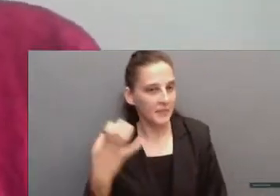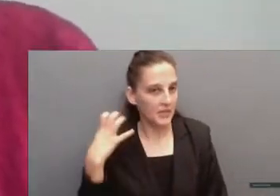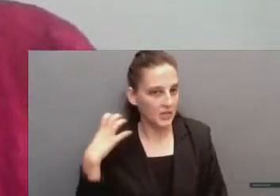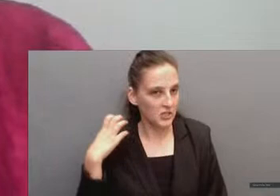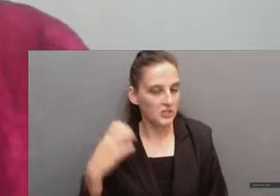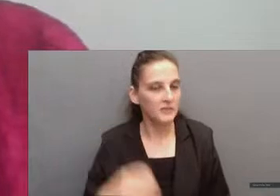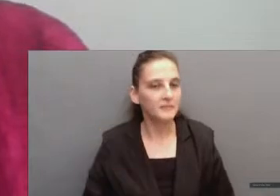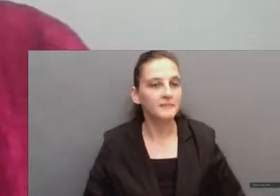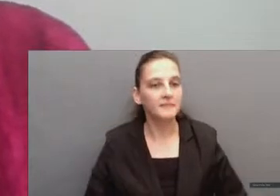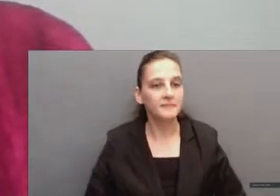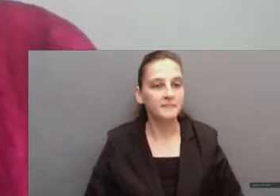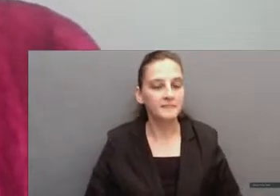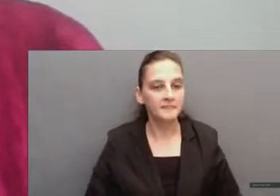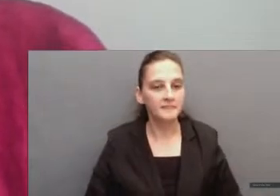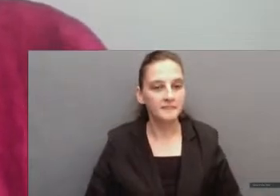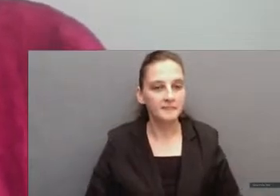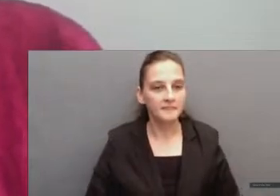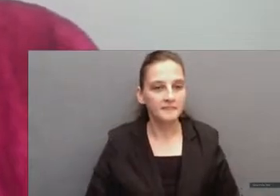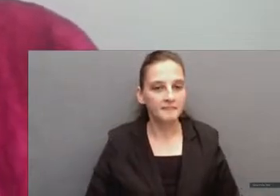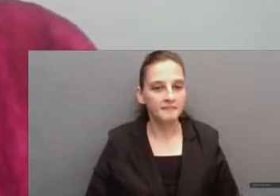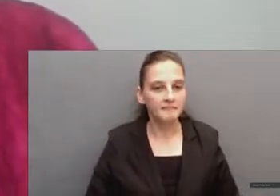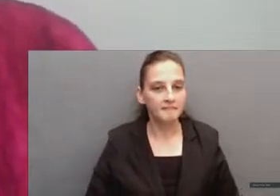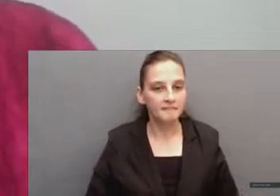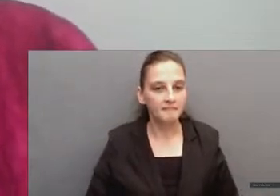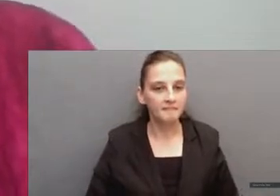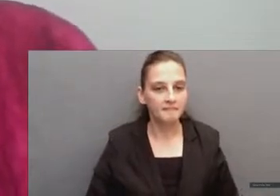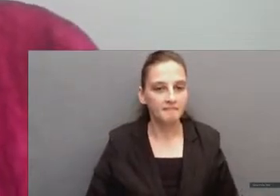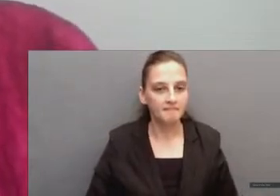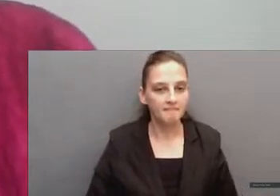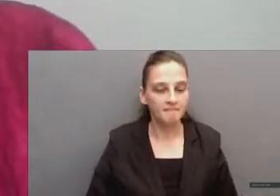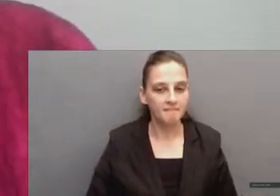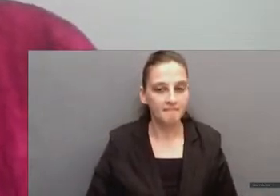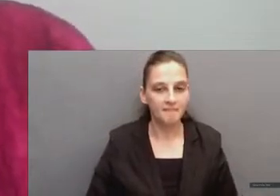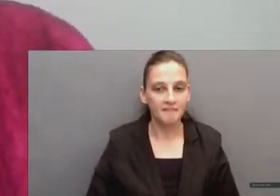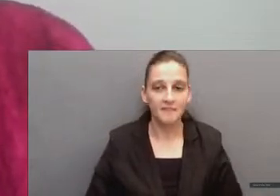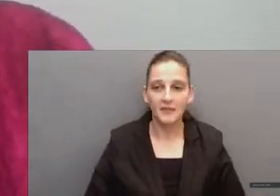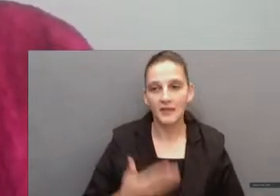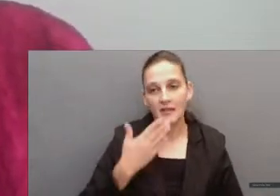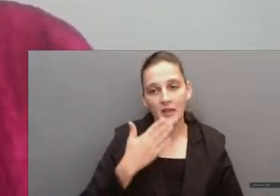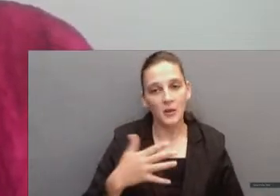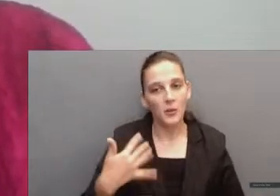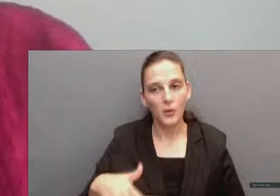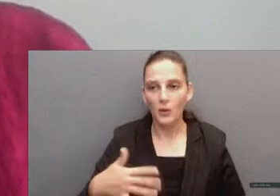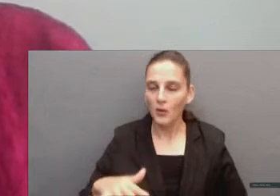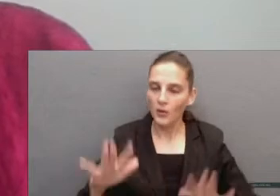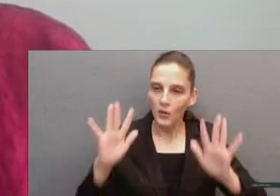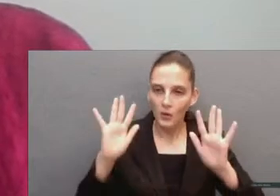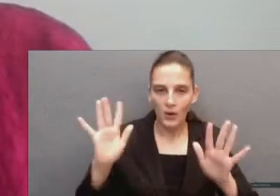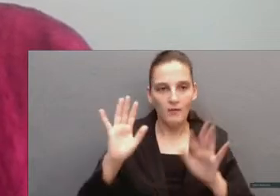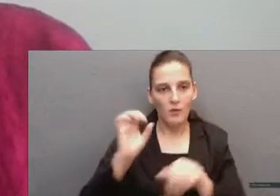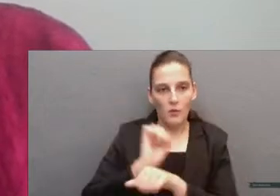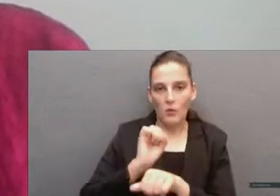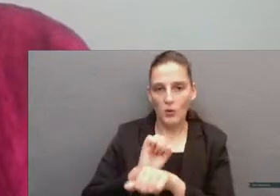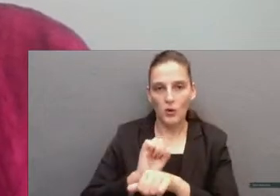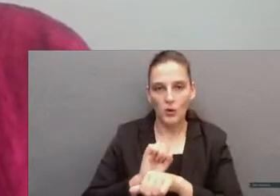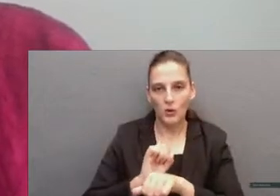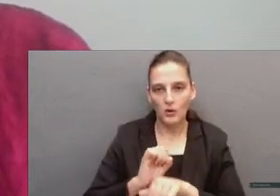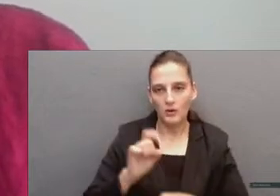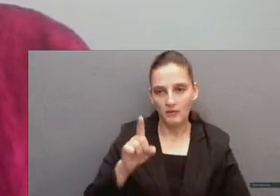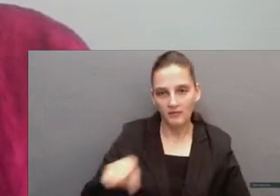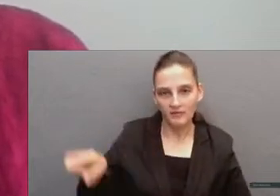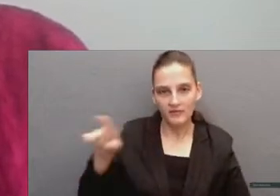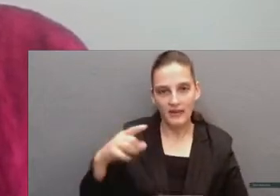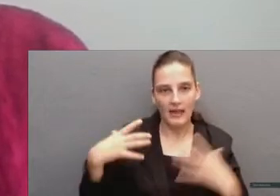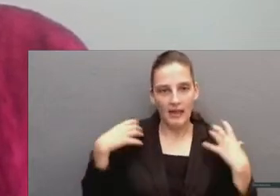and thank you for a remarkable work done by the Healthcare